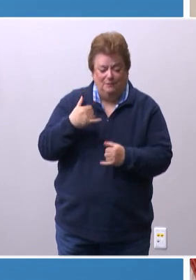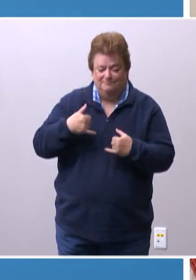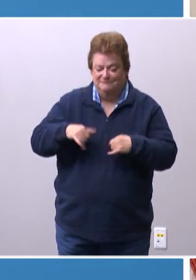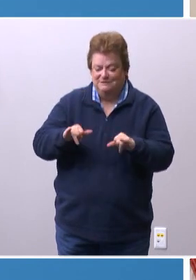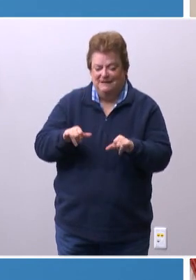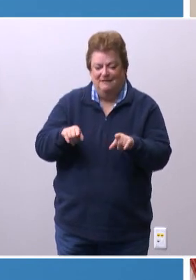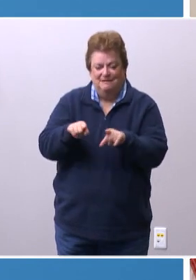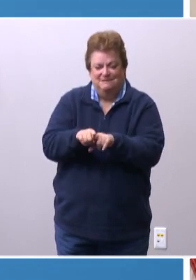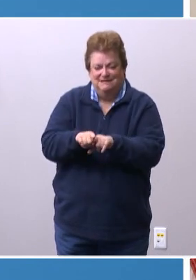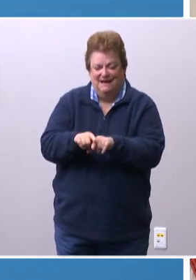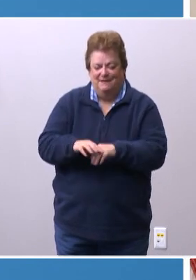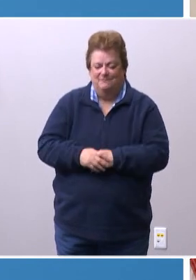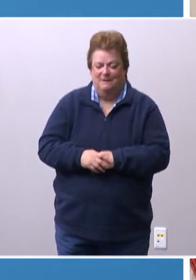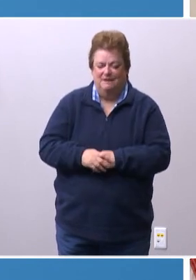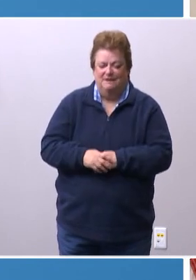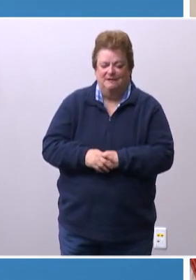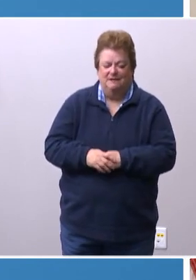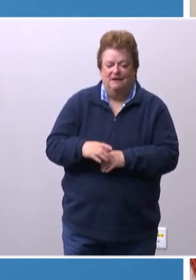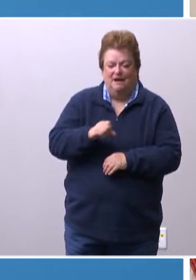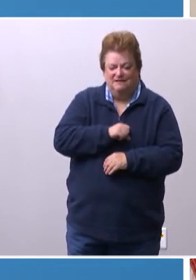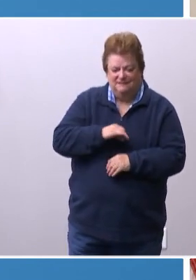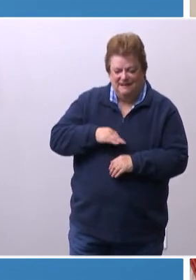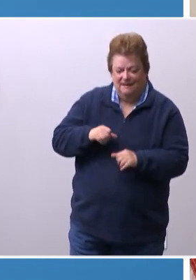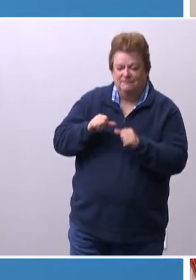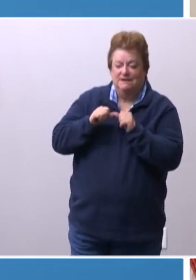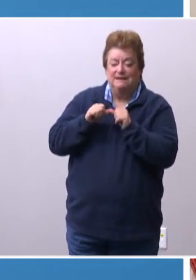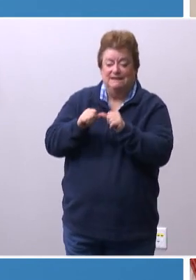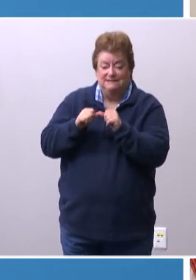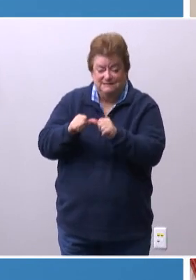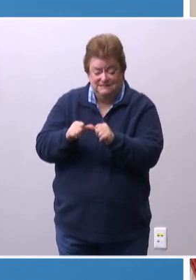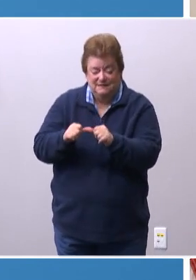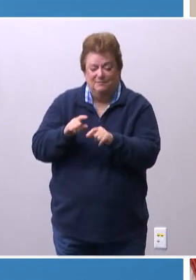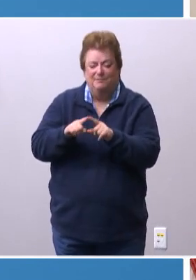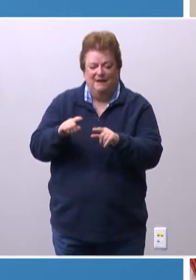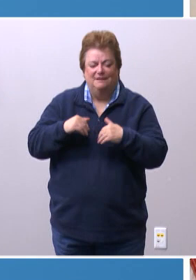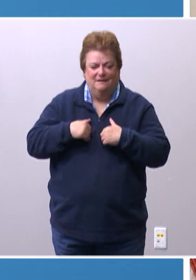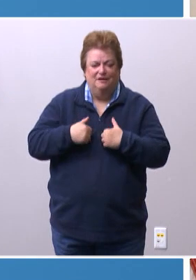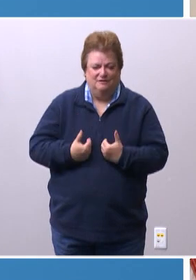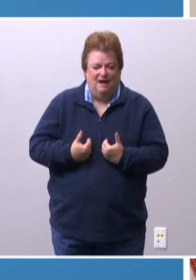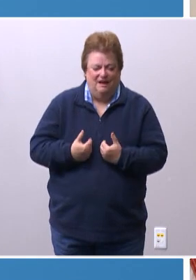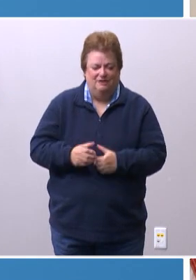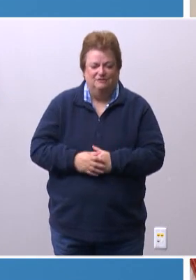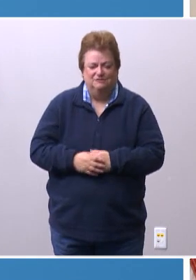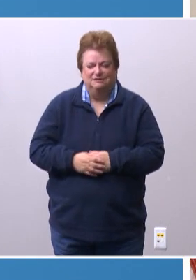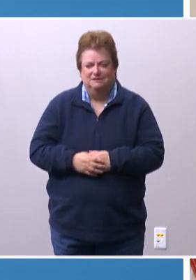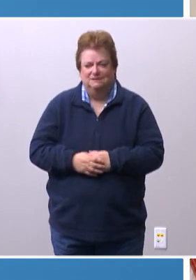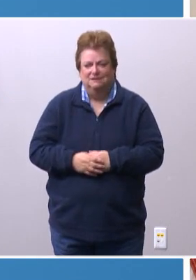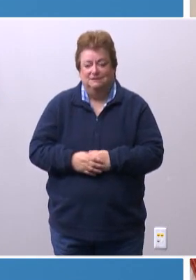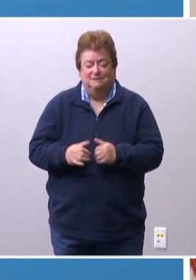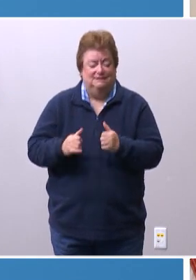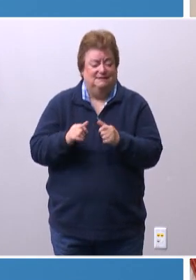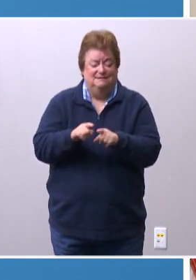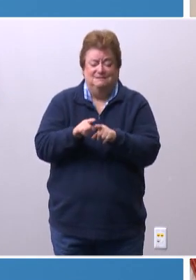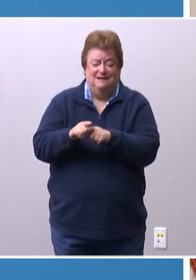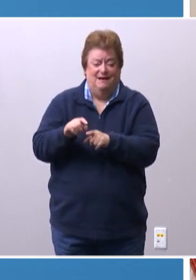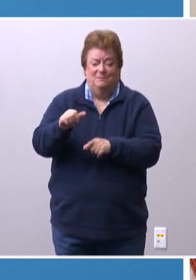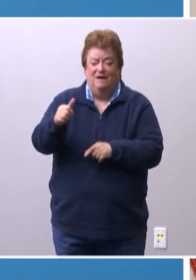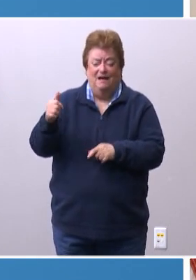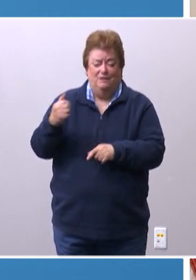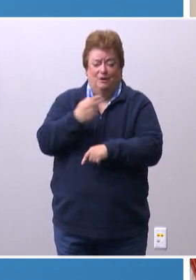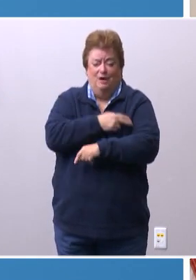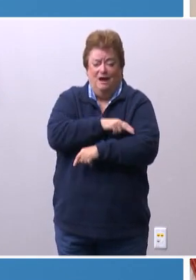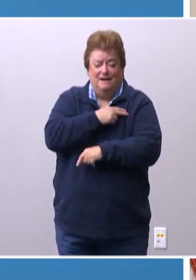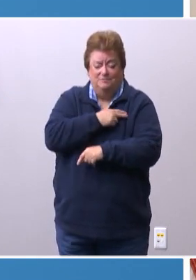remain consistent and committed, but they are tired. Along with most every hospital in the country right now, we cannot find